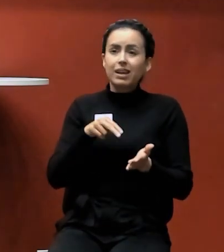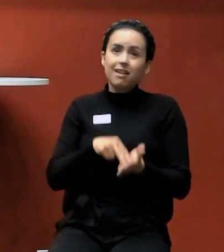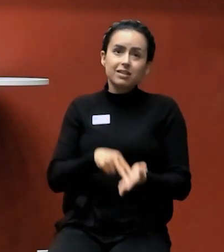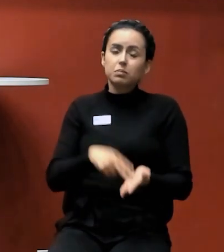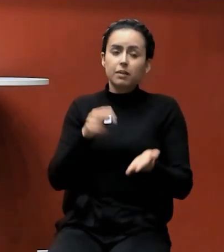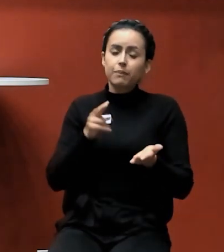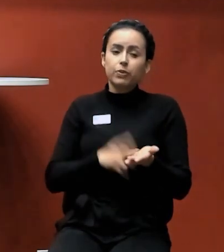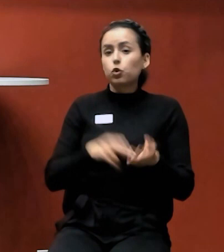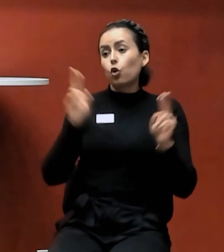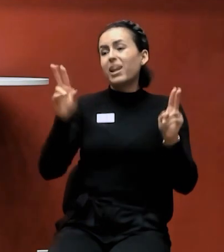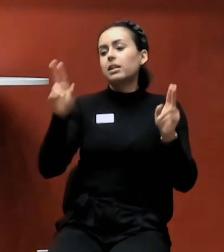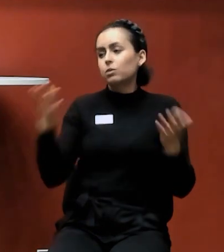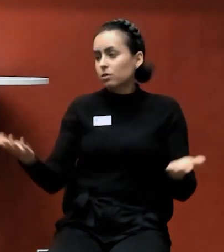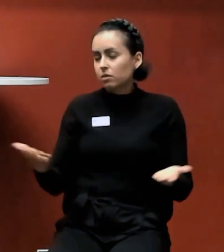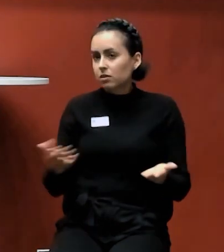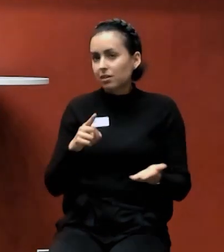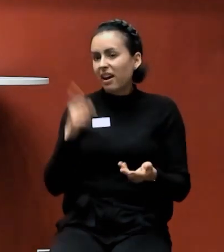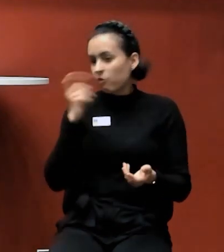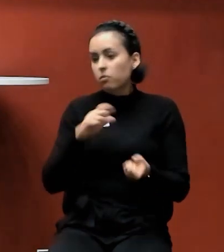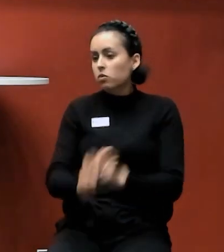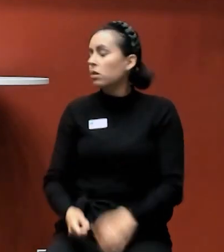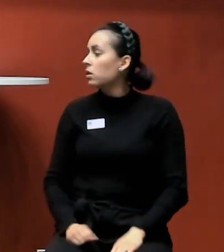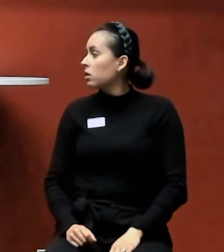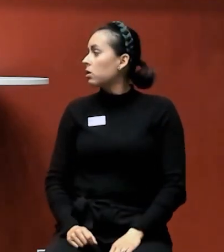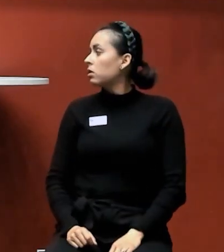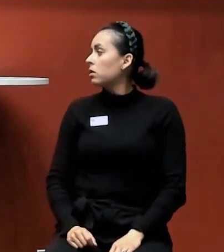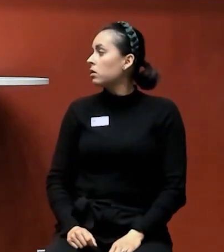this. And if I can say just something to Kati,